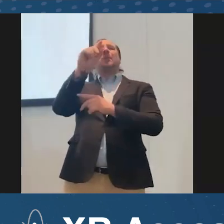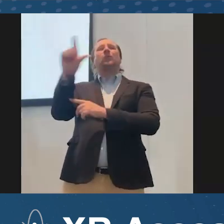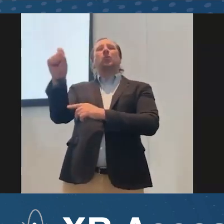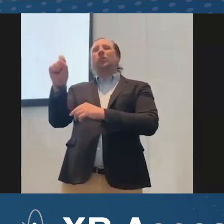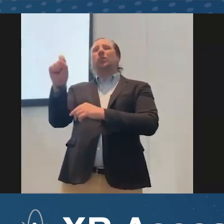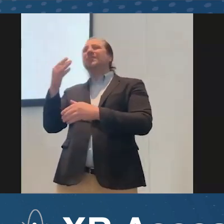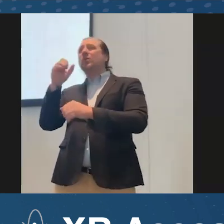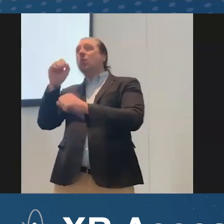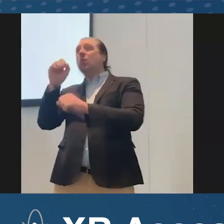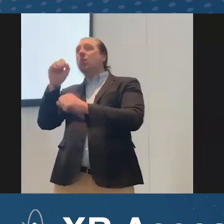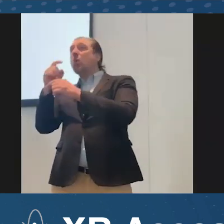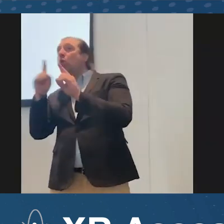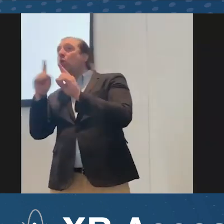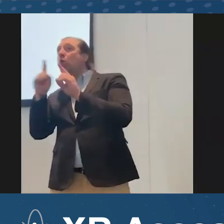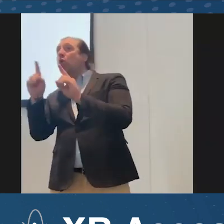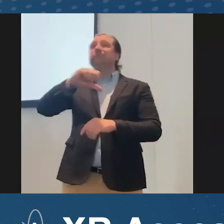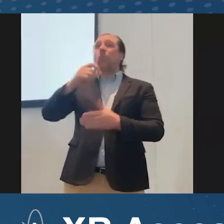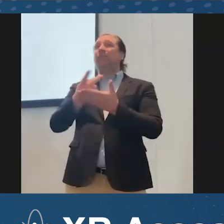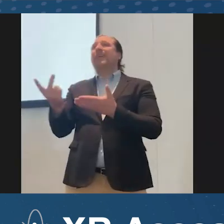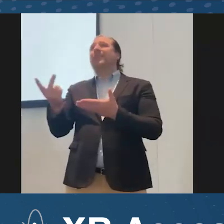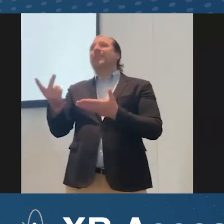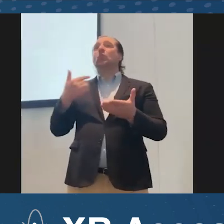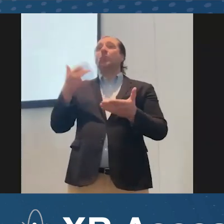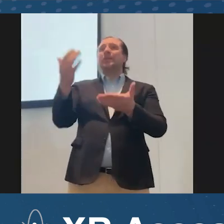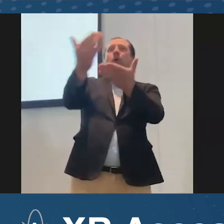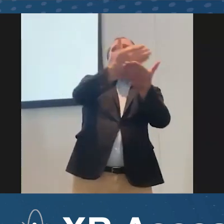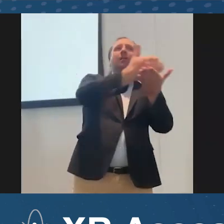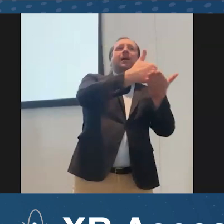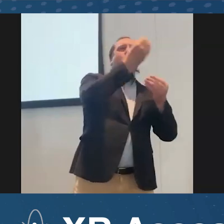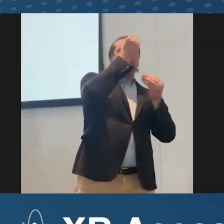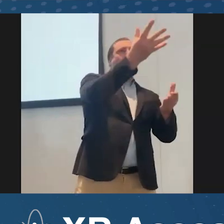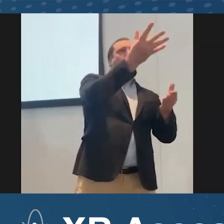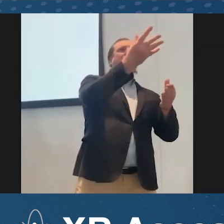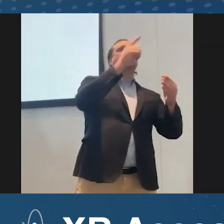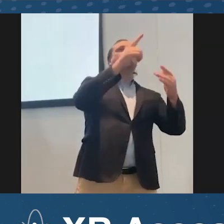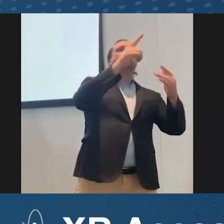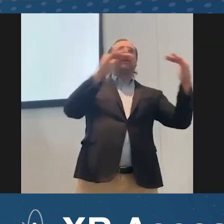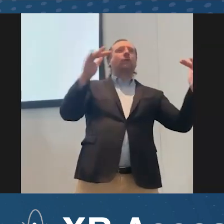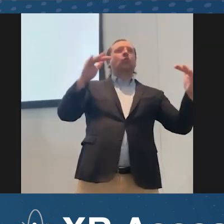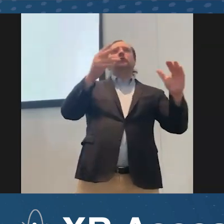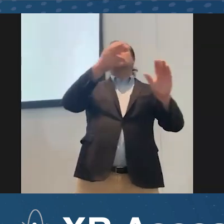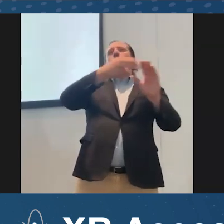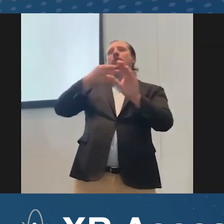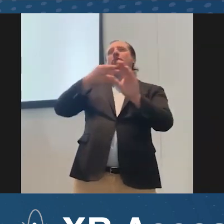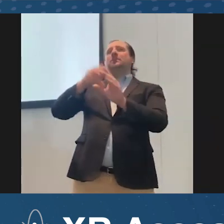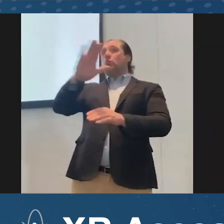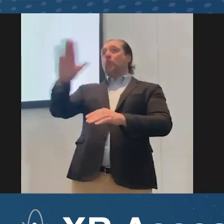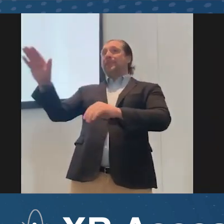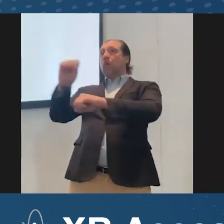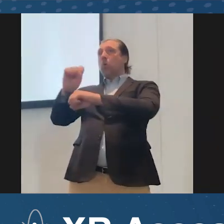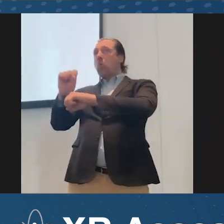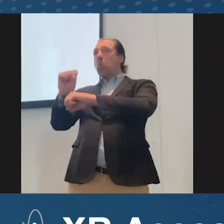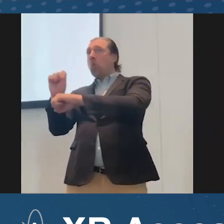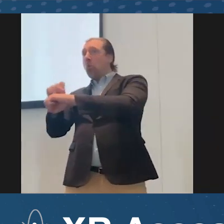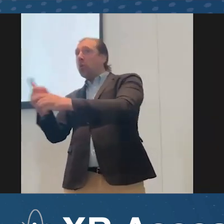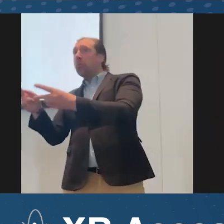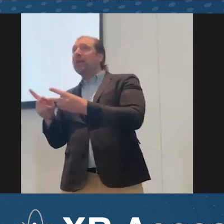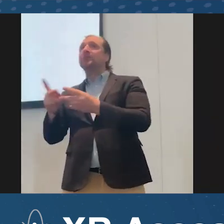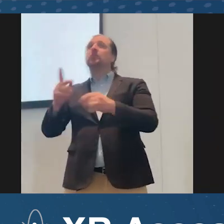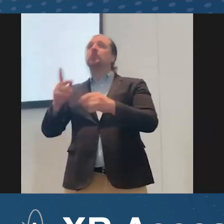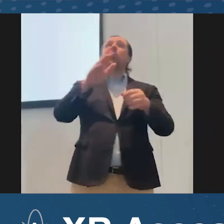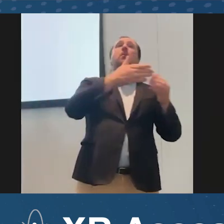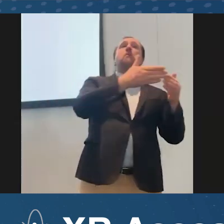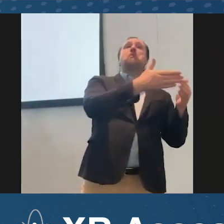work. This meant that we had to collect data from participants in diverse contexts, like at their work, public places, or their